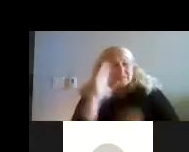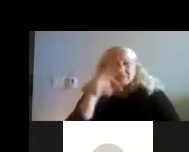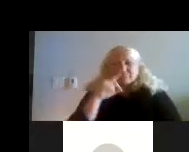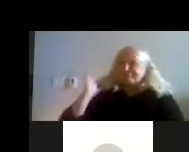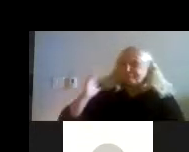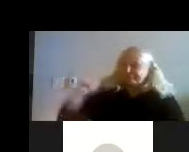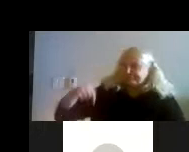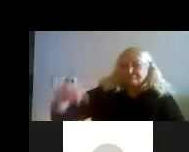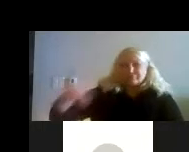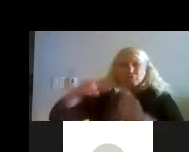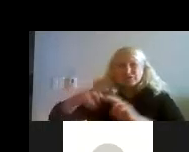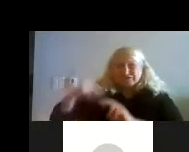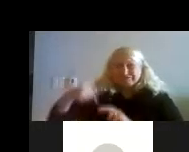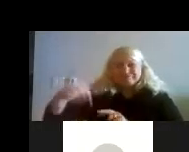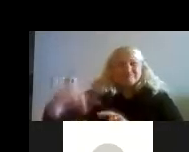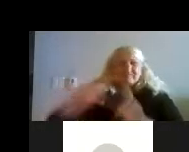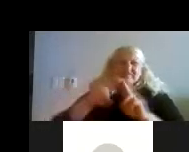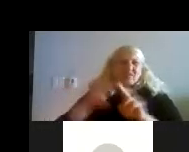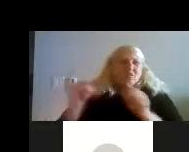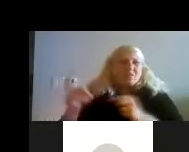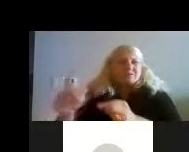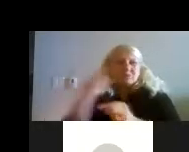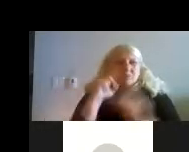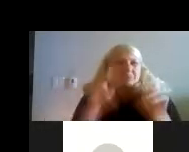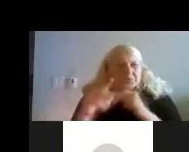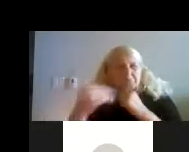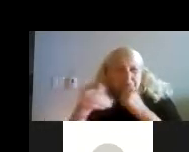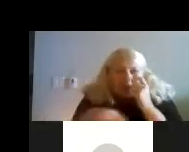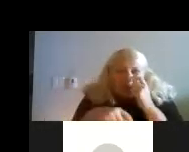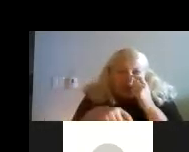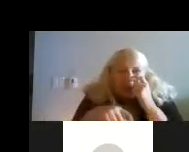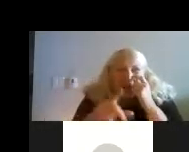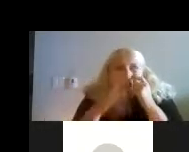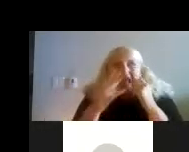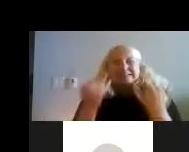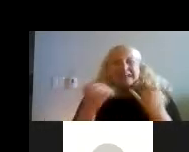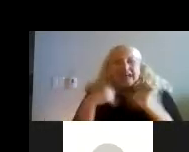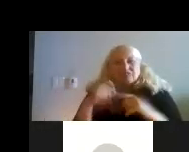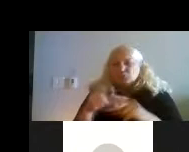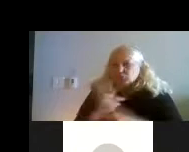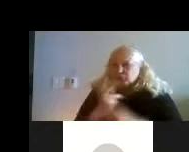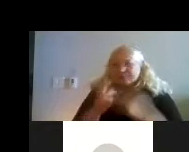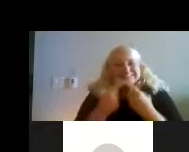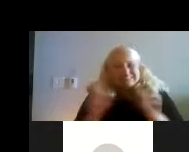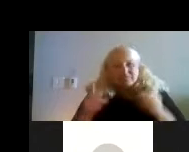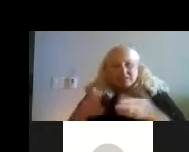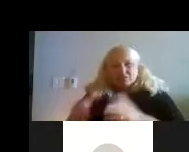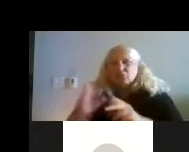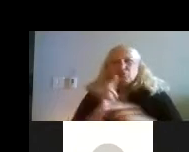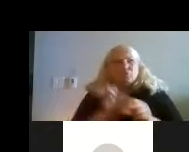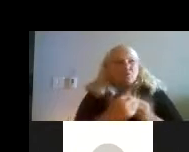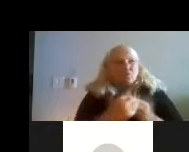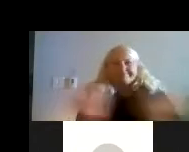people. And now research with Indigenous communities requires us to use different methods, to use more participatory methods and